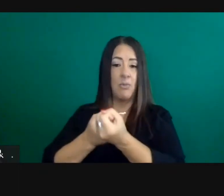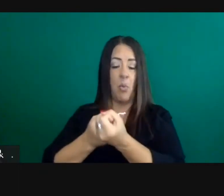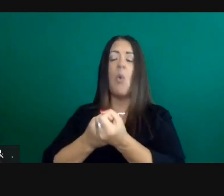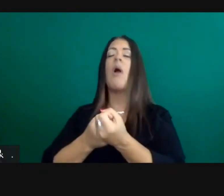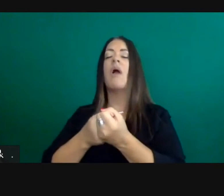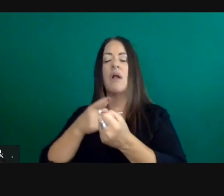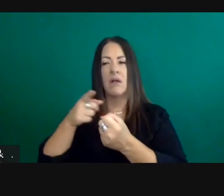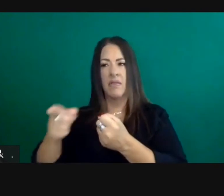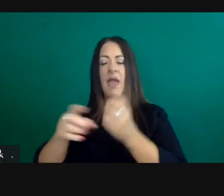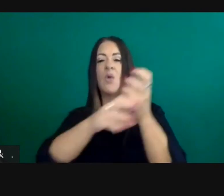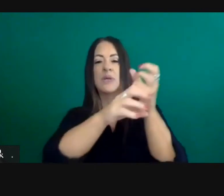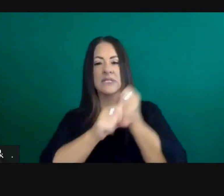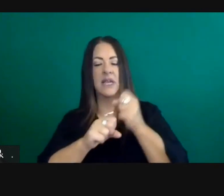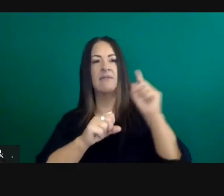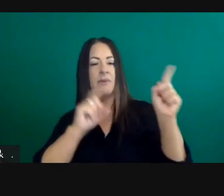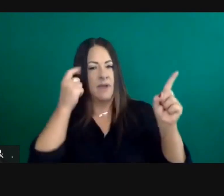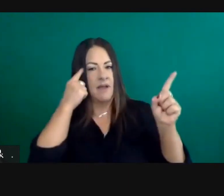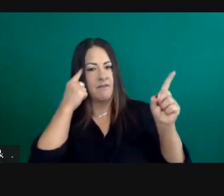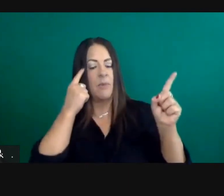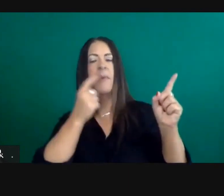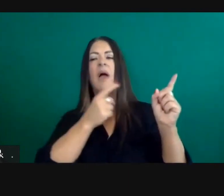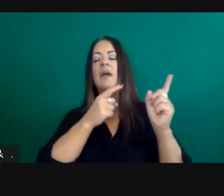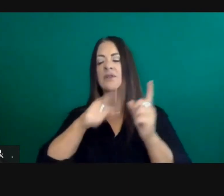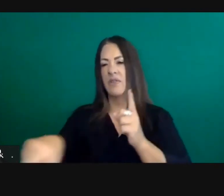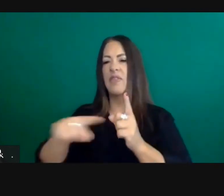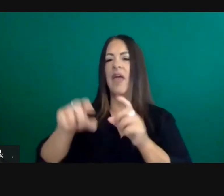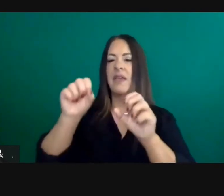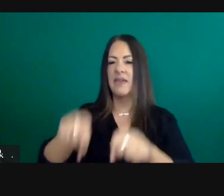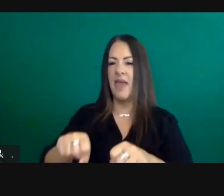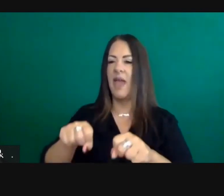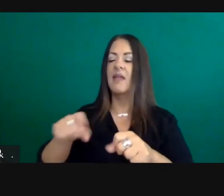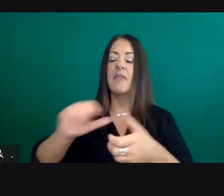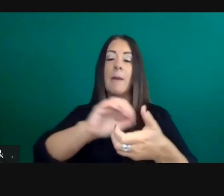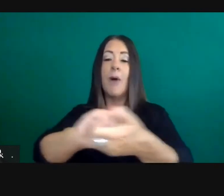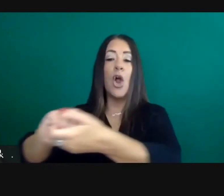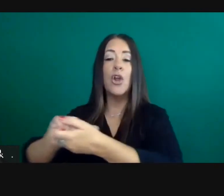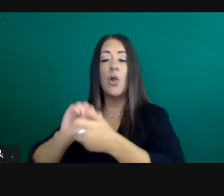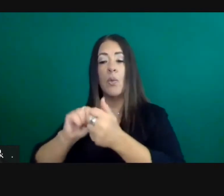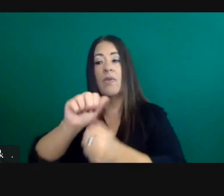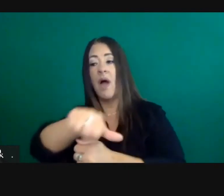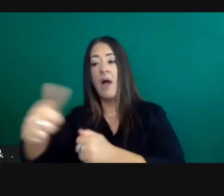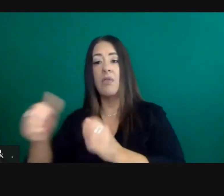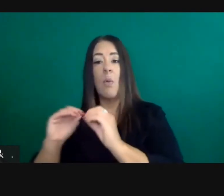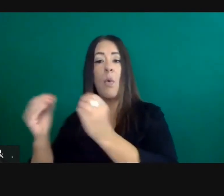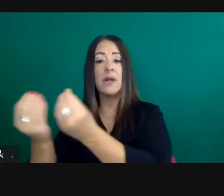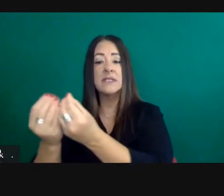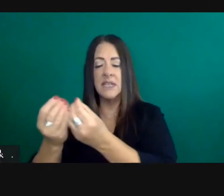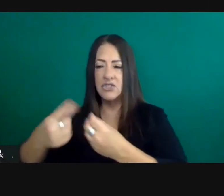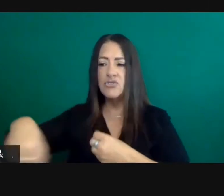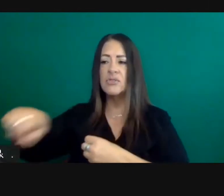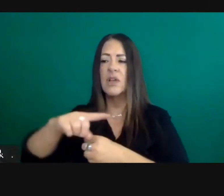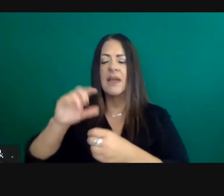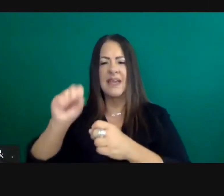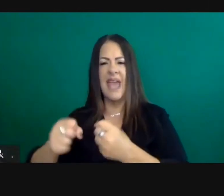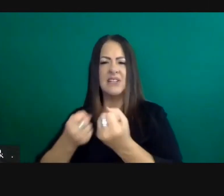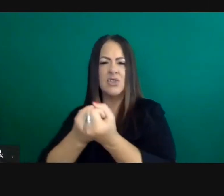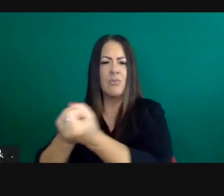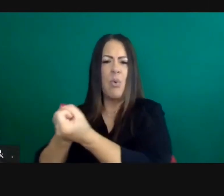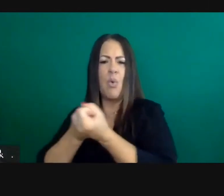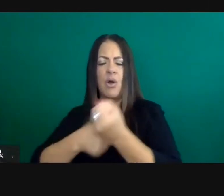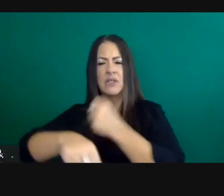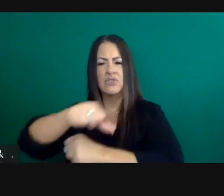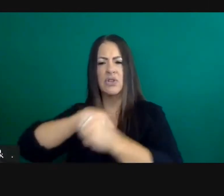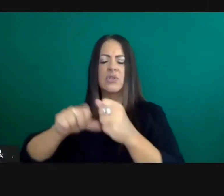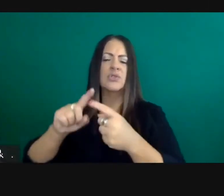isolation entities, working with our community-based organizations to make sure that we have the resources to not